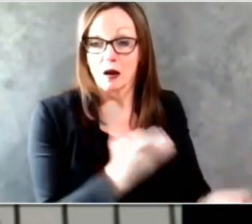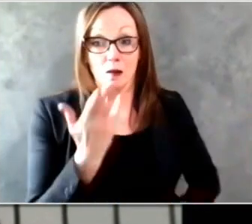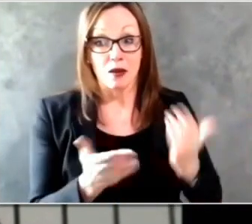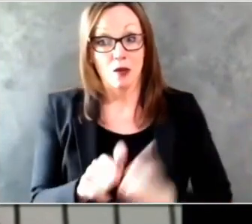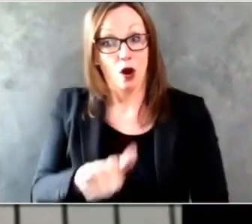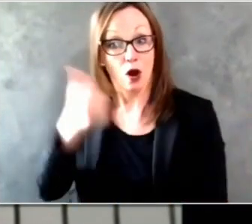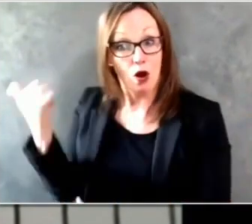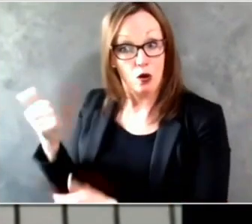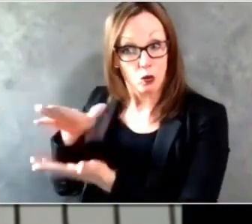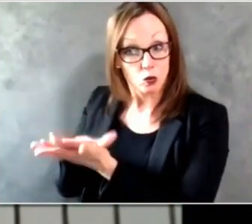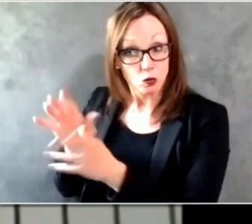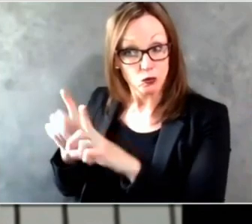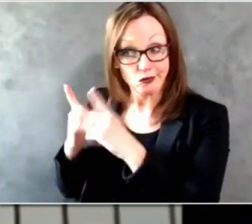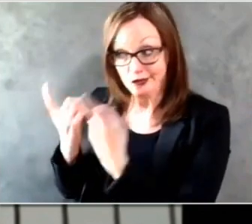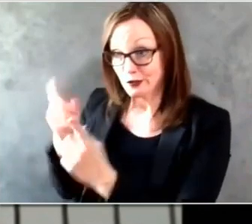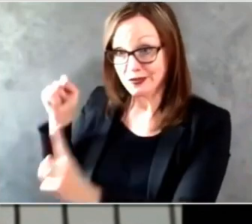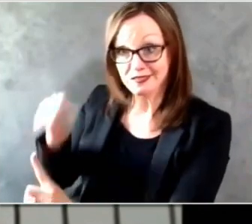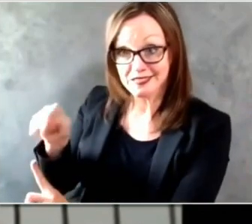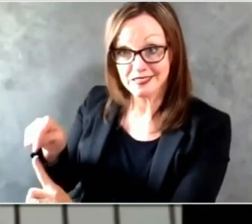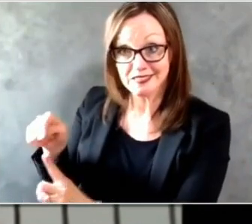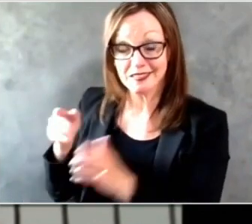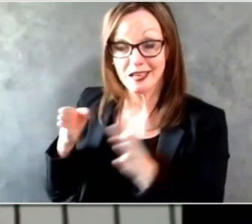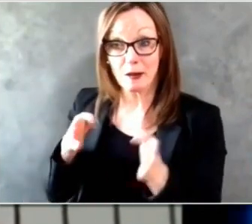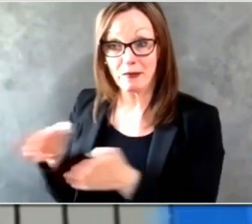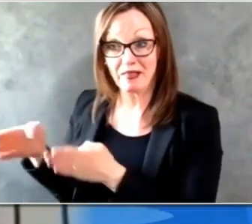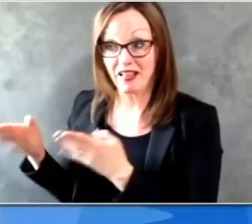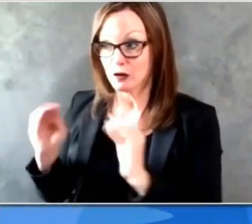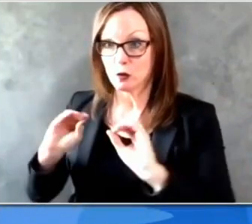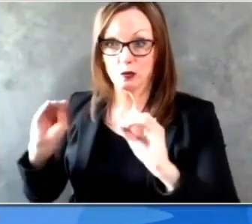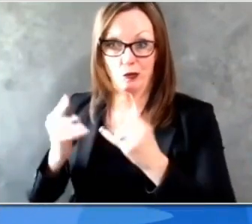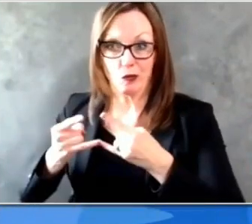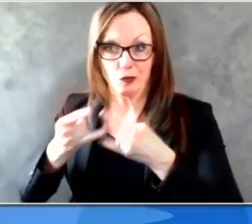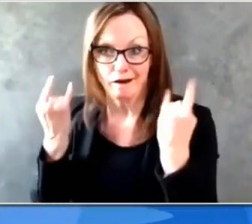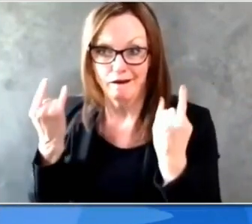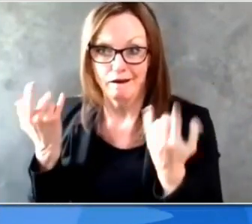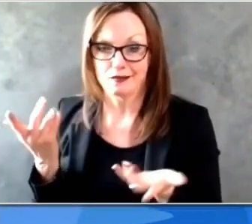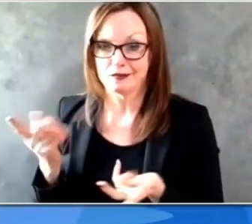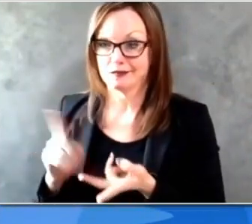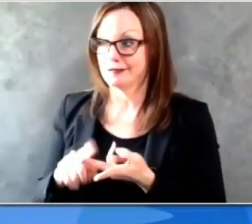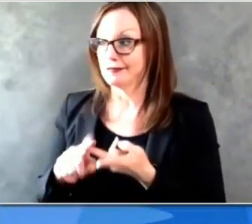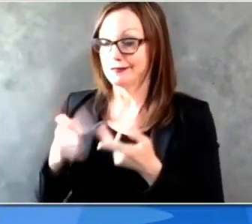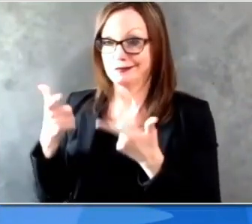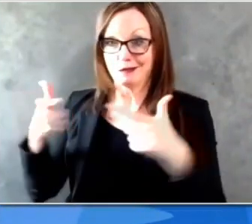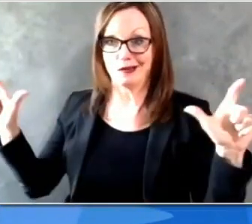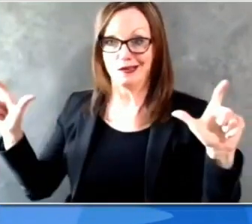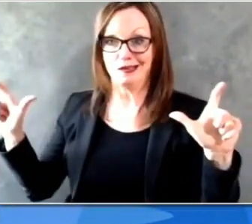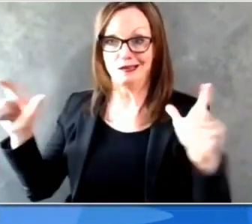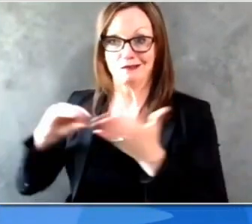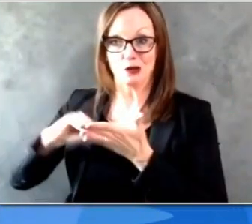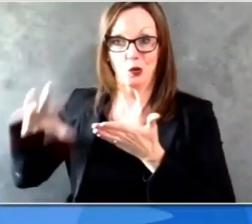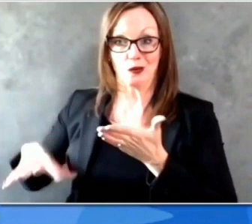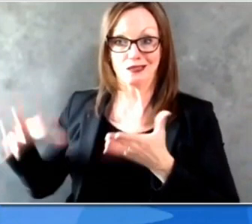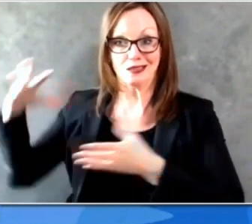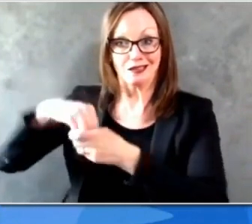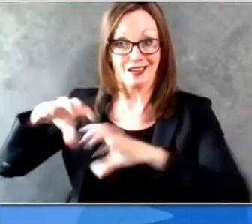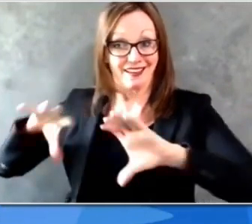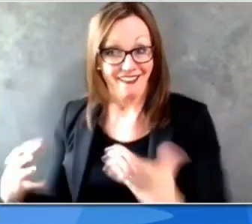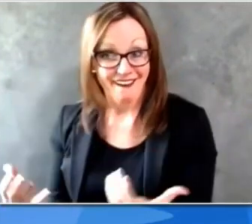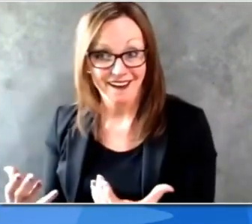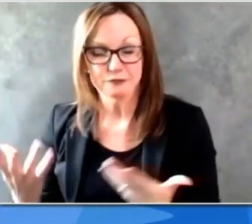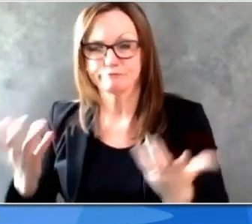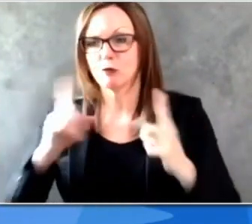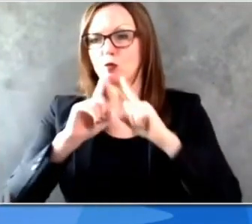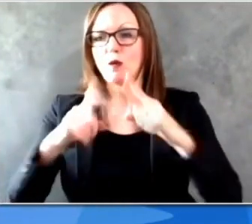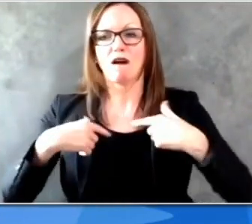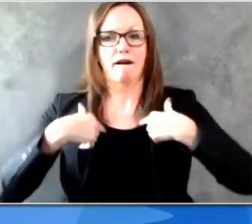accordingly. Thank you, Courtney. Now to Aaron Maben from Fox News Milwaukee, Fox 6 Milwaukee. Aaron?